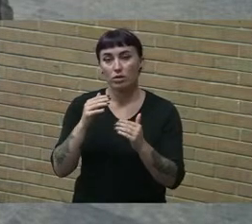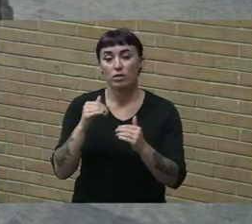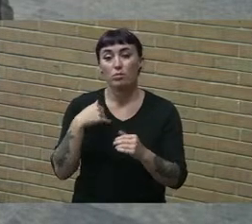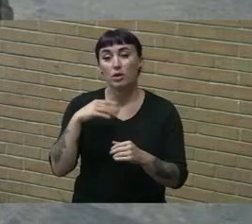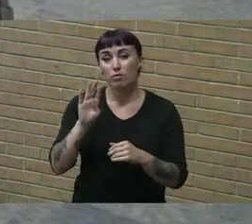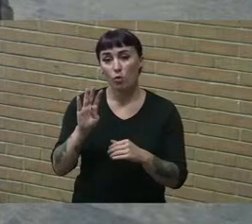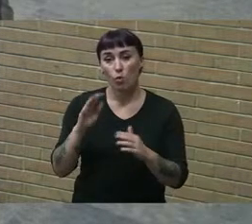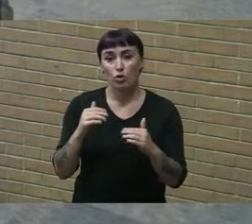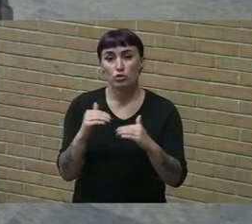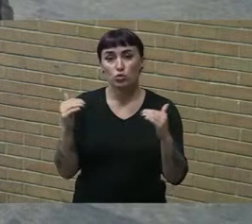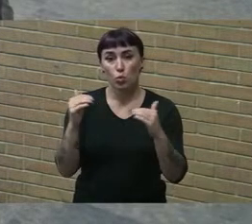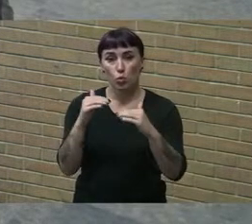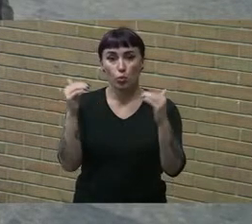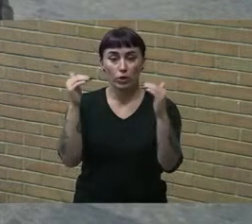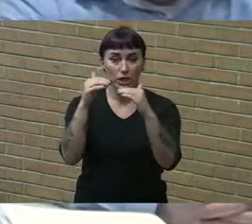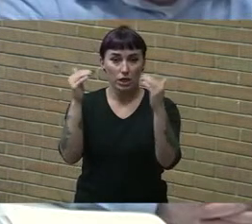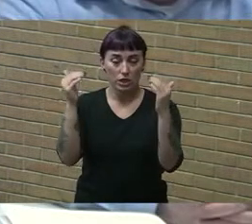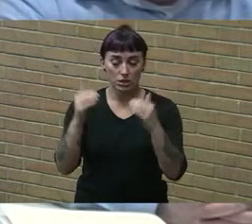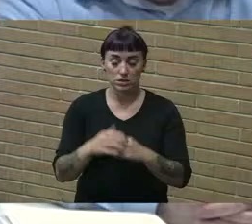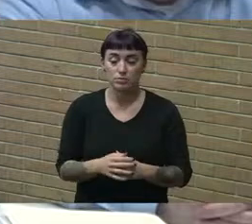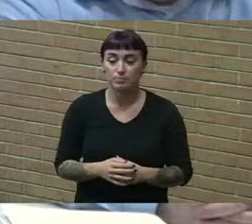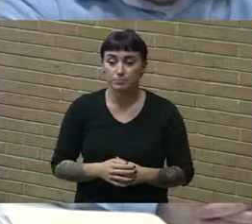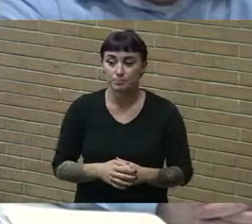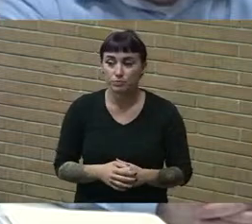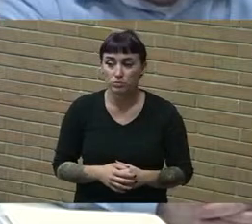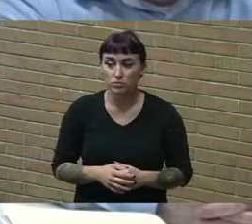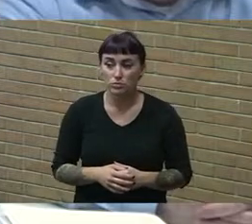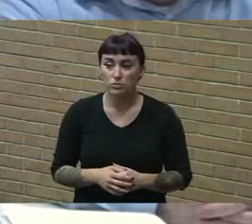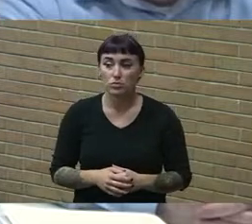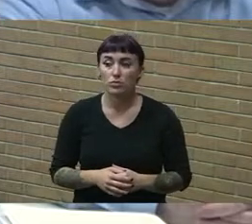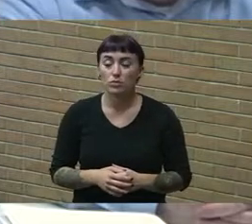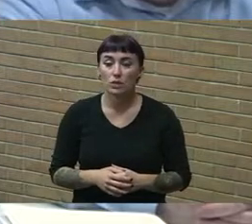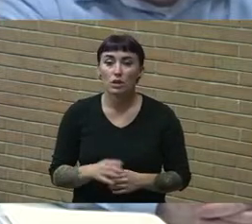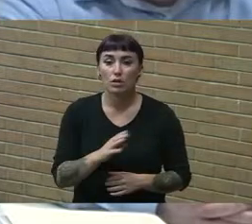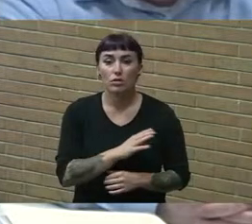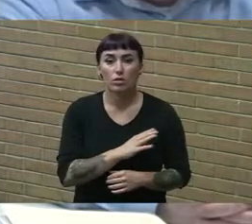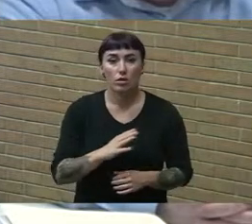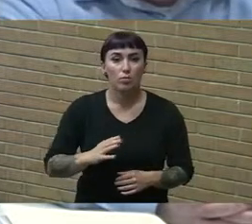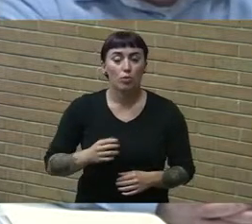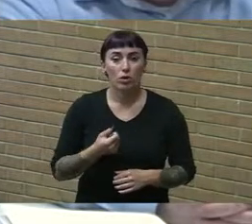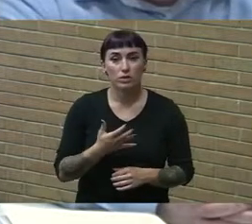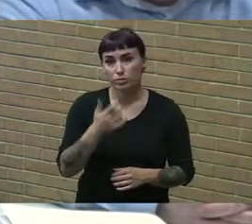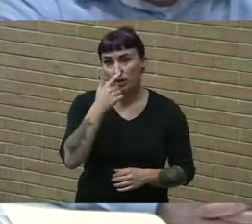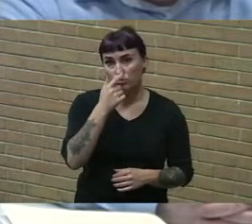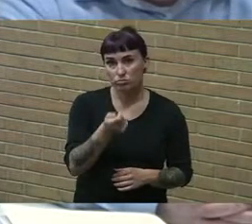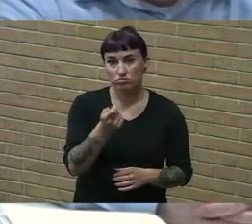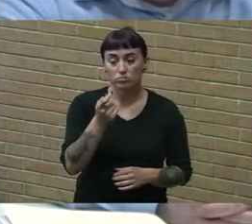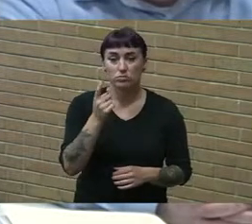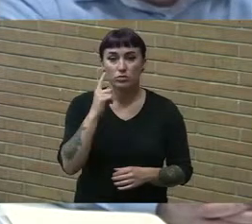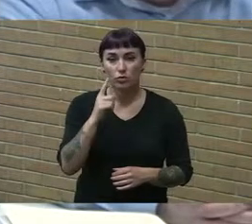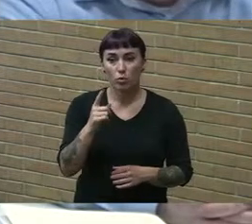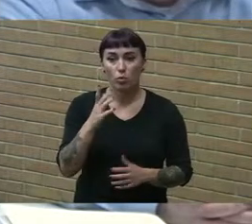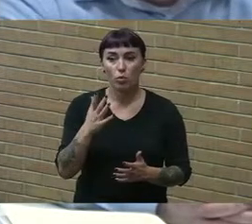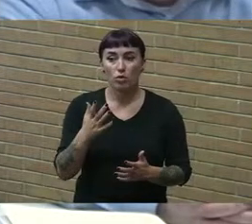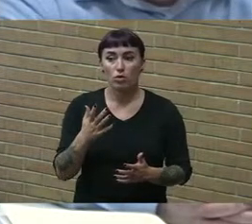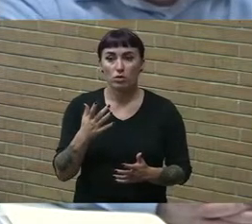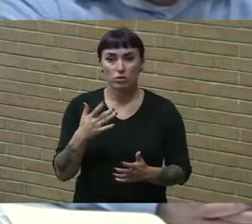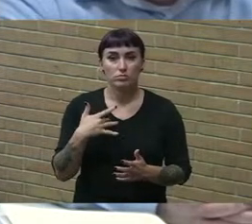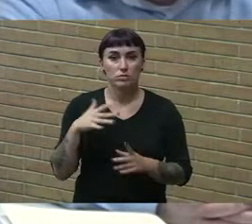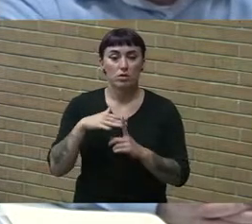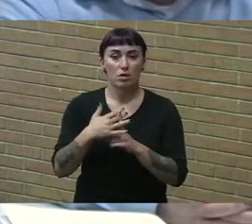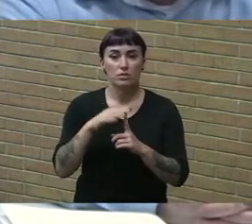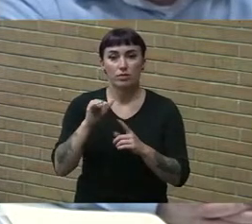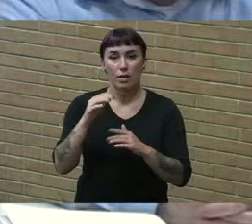a 4-story building. And the board expressed interest in having a sense of the context of